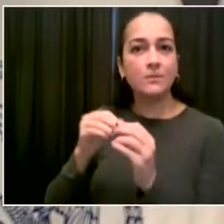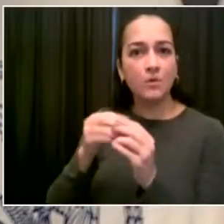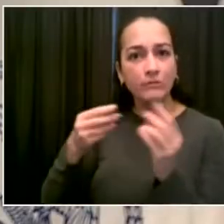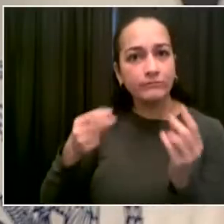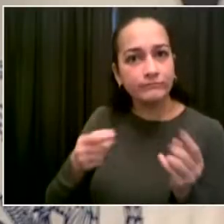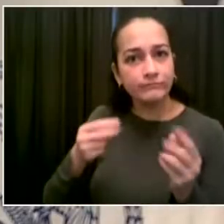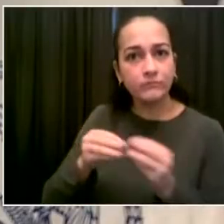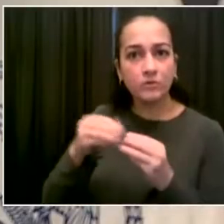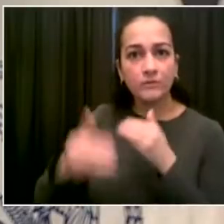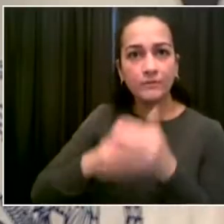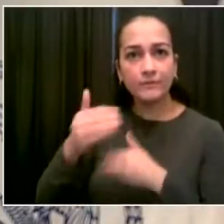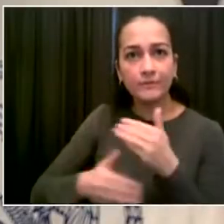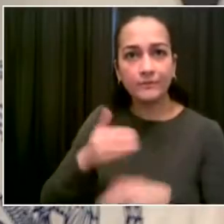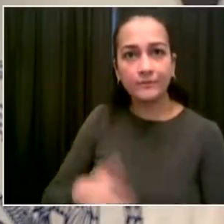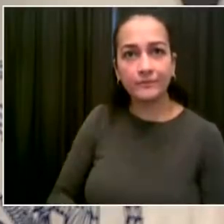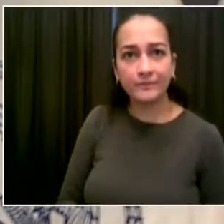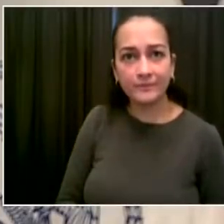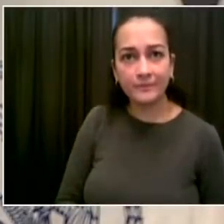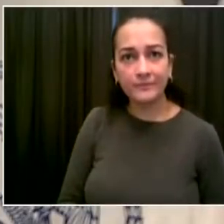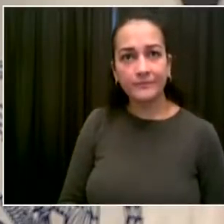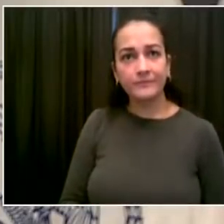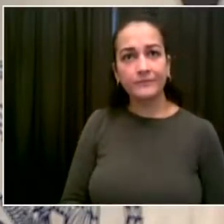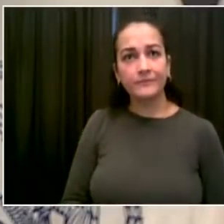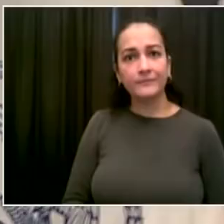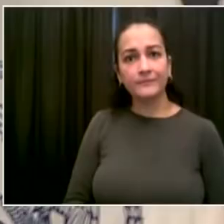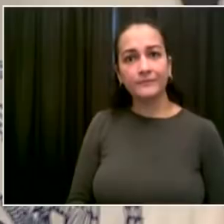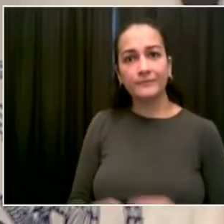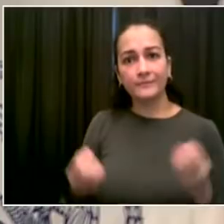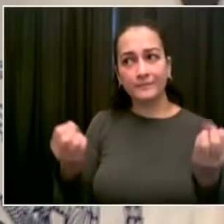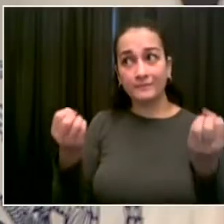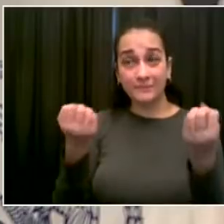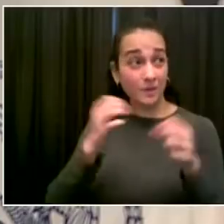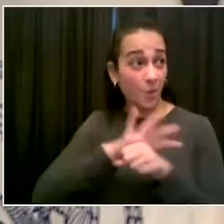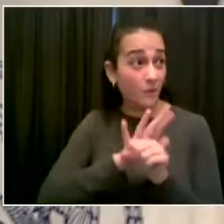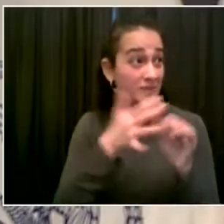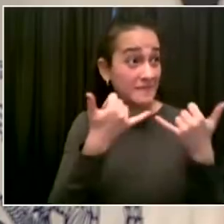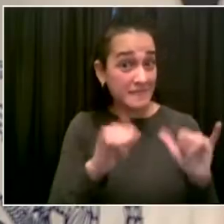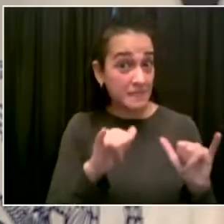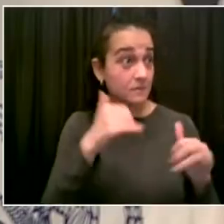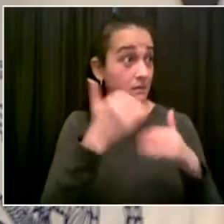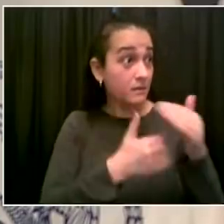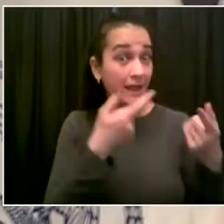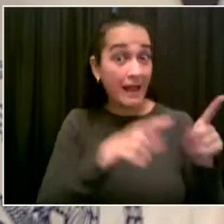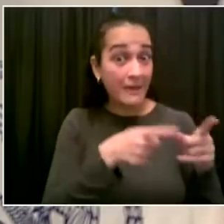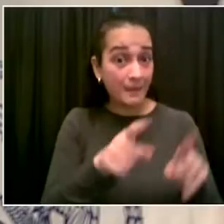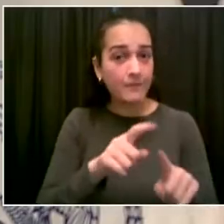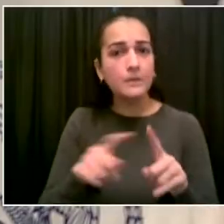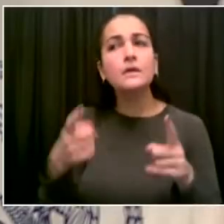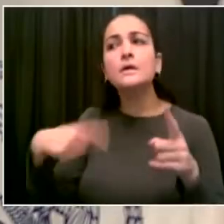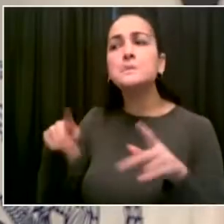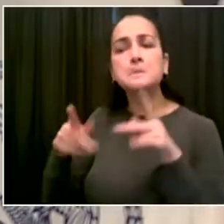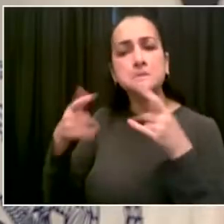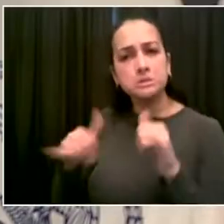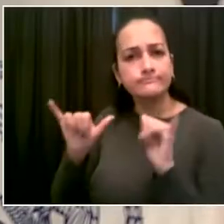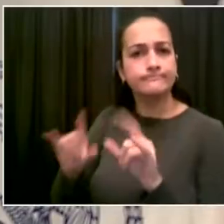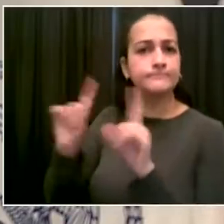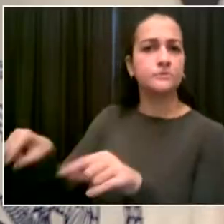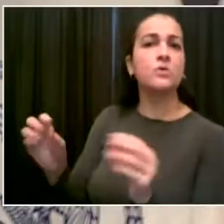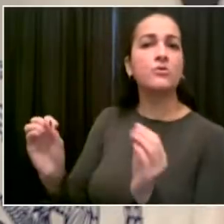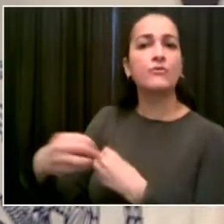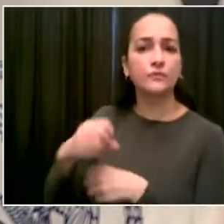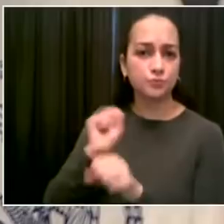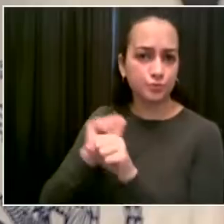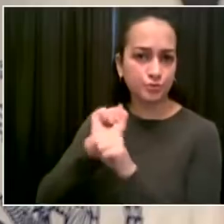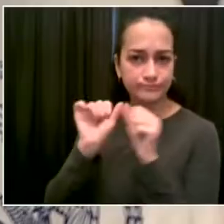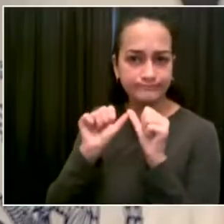workers who served through the toughest of this situation. And folks who had the opportunity to work remotely, they should be, in my